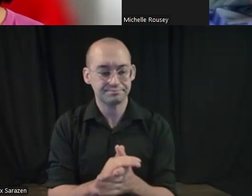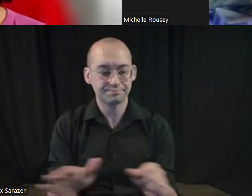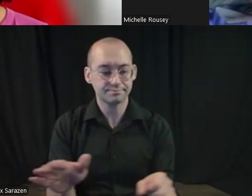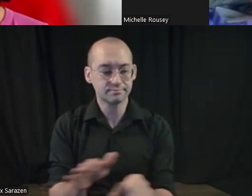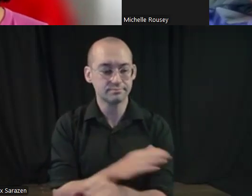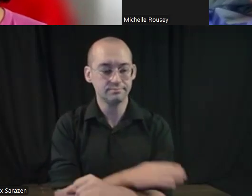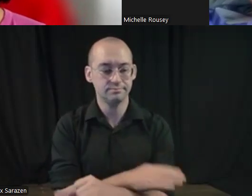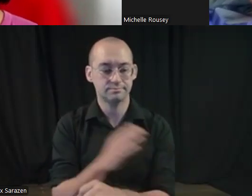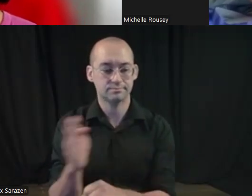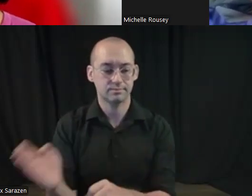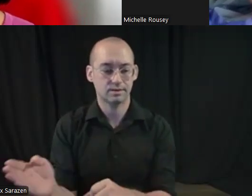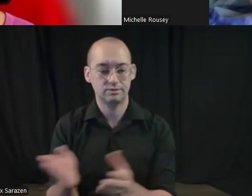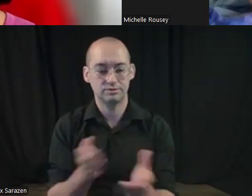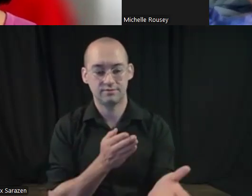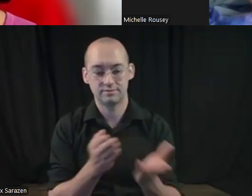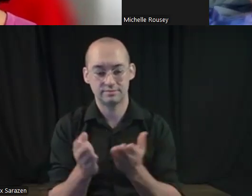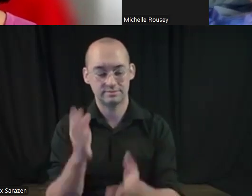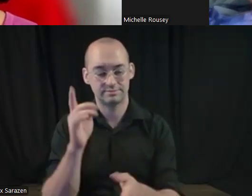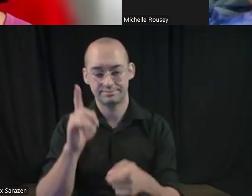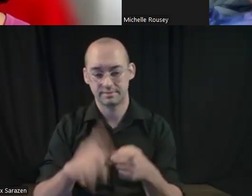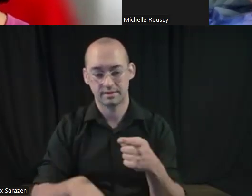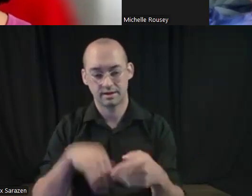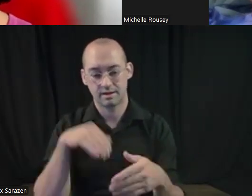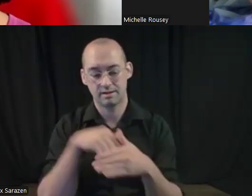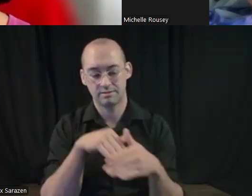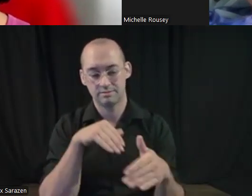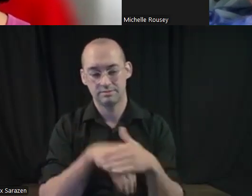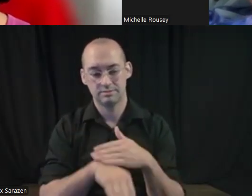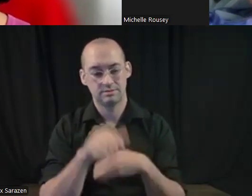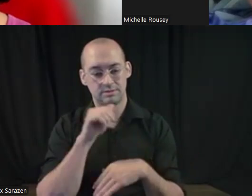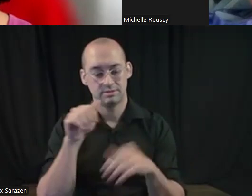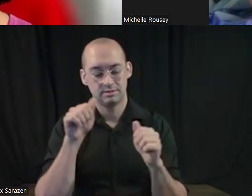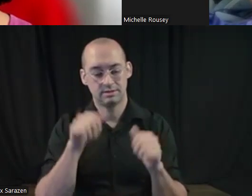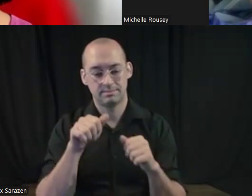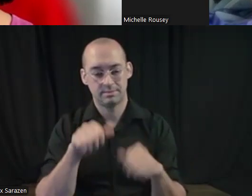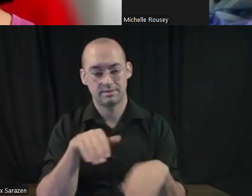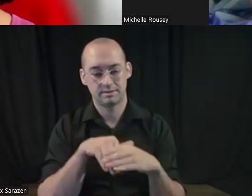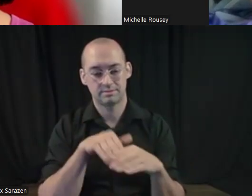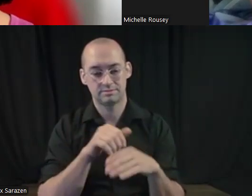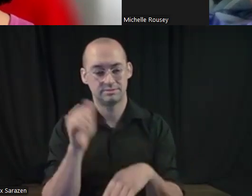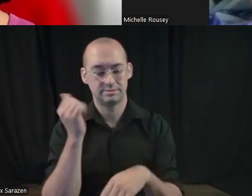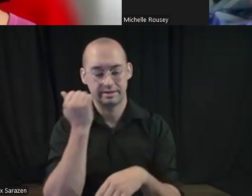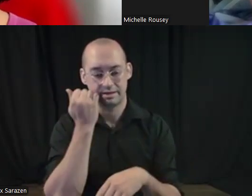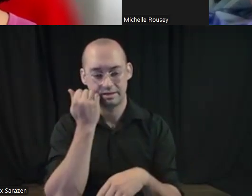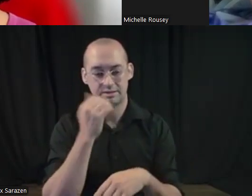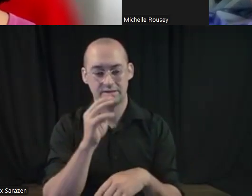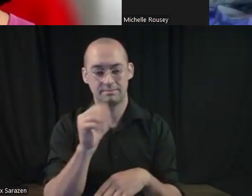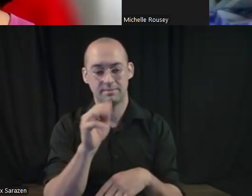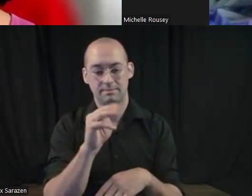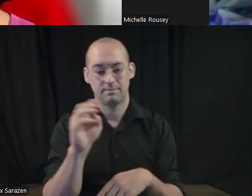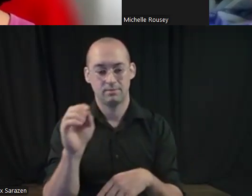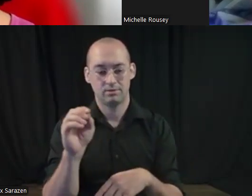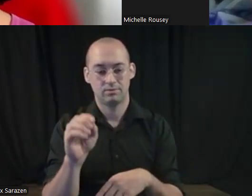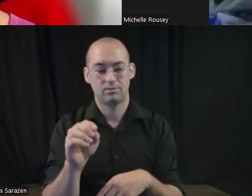cannot access. For example, I haven't been able to access dental services, mammograms easy for years because